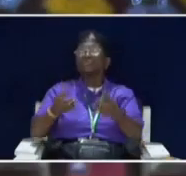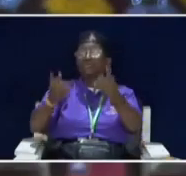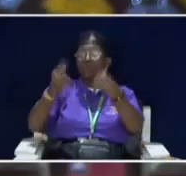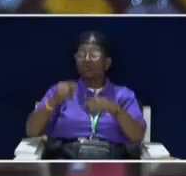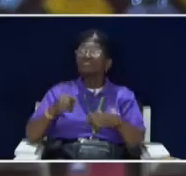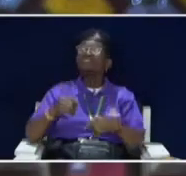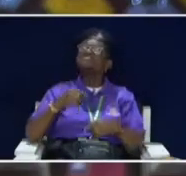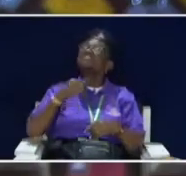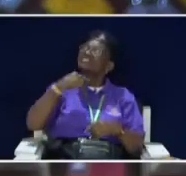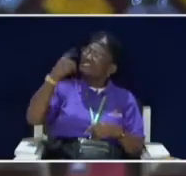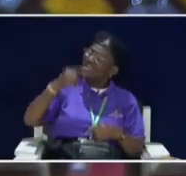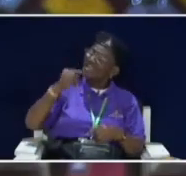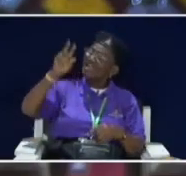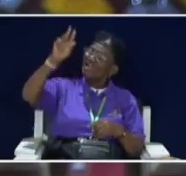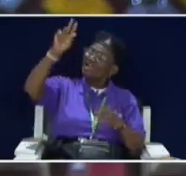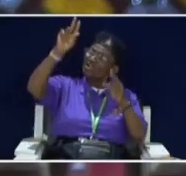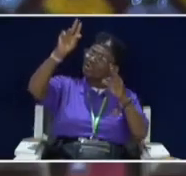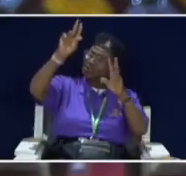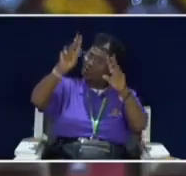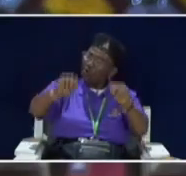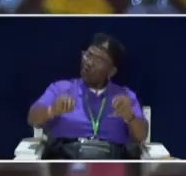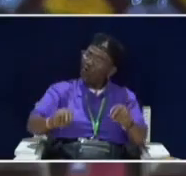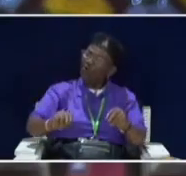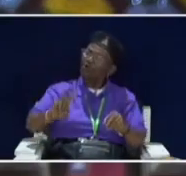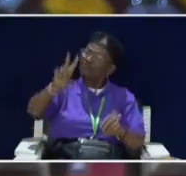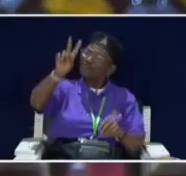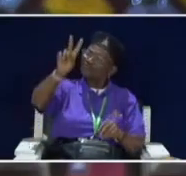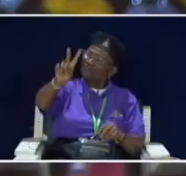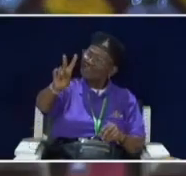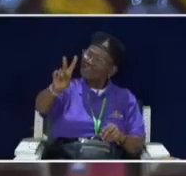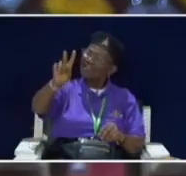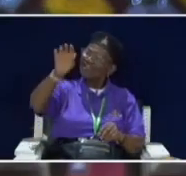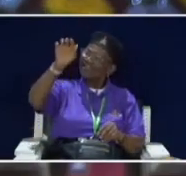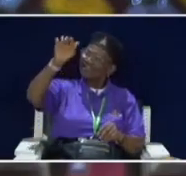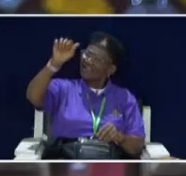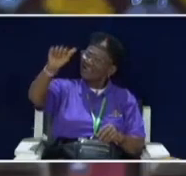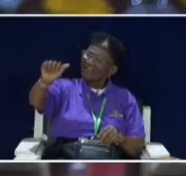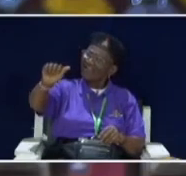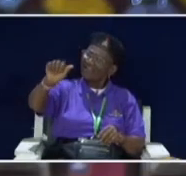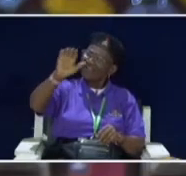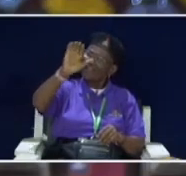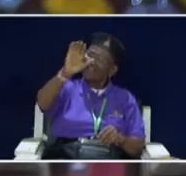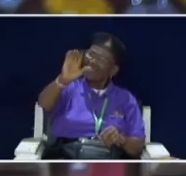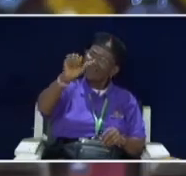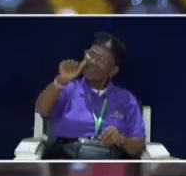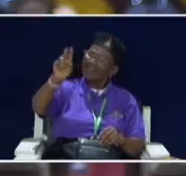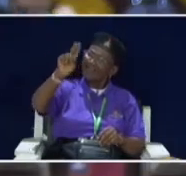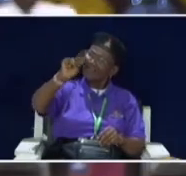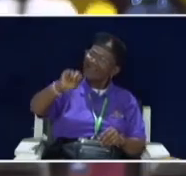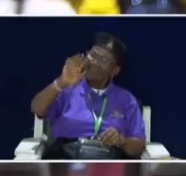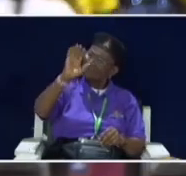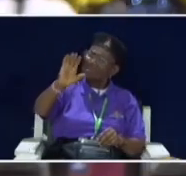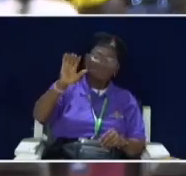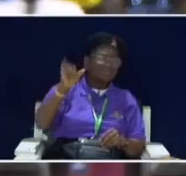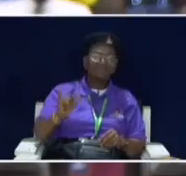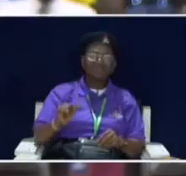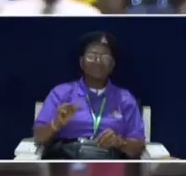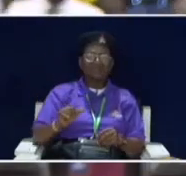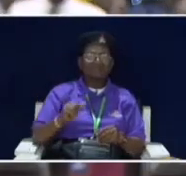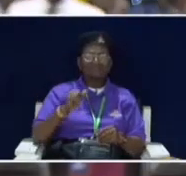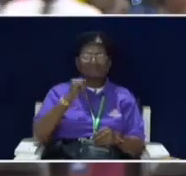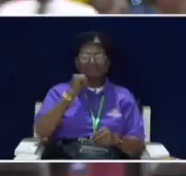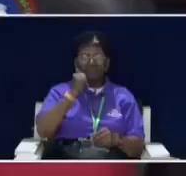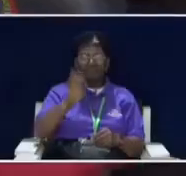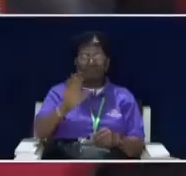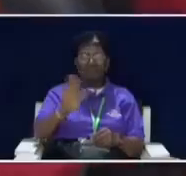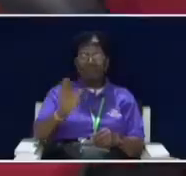tomorrow. I think you are getting it. You are getting it. All right. Do you mind if I plead with you if you can jump up on your feet? Because you have to take these things by